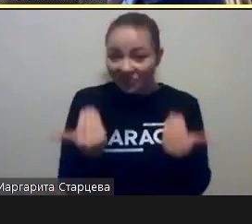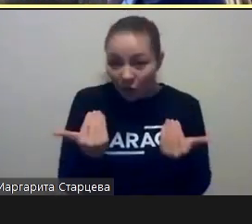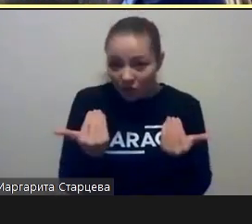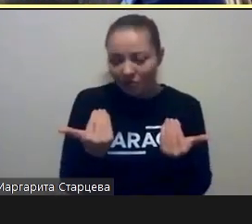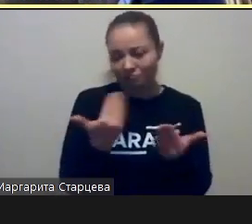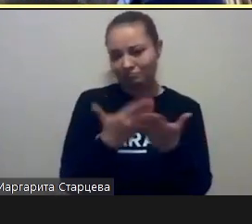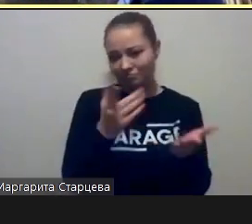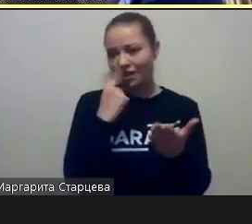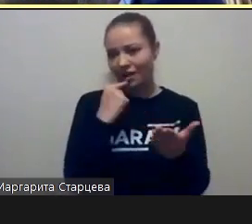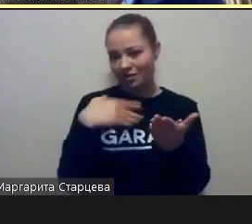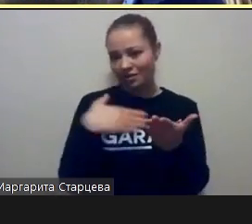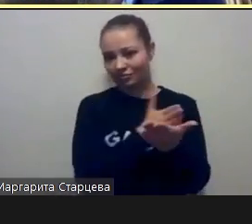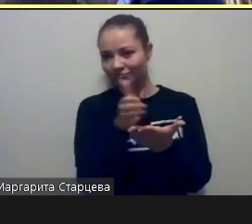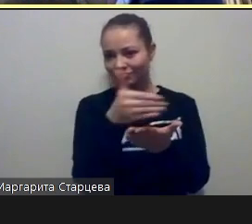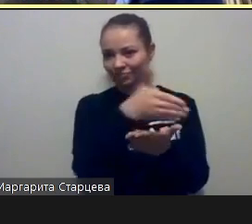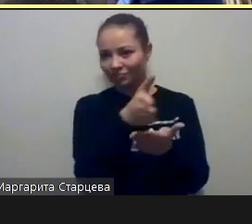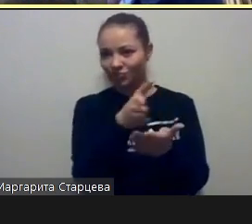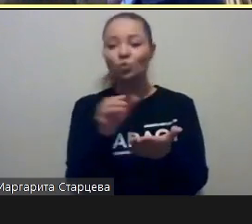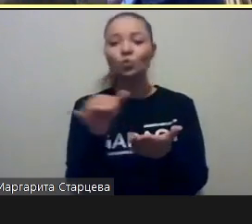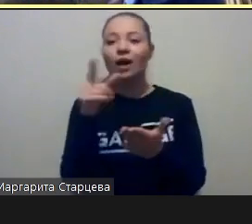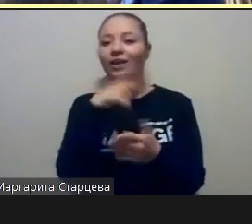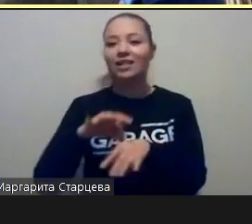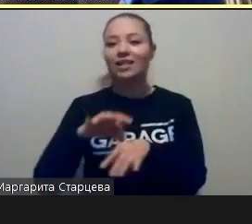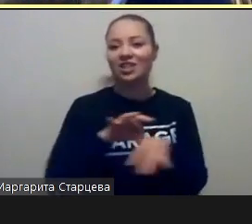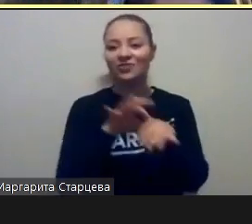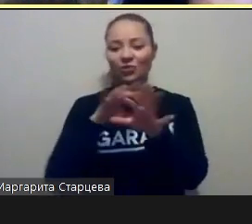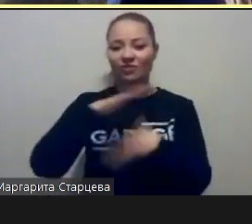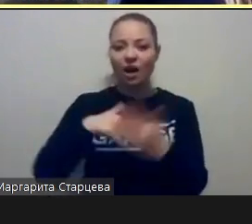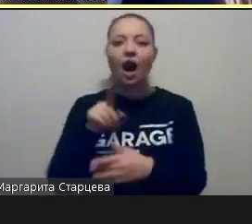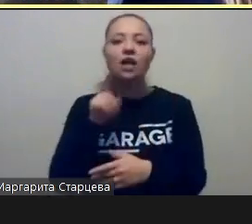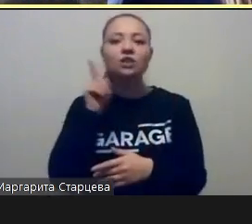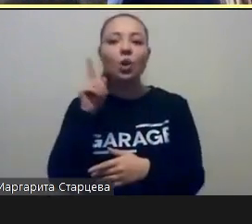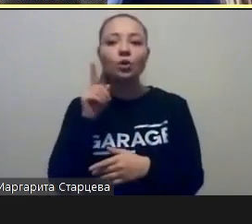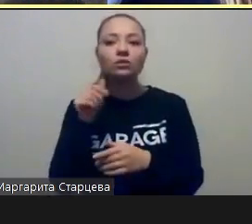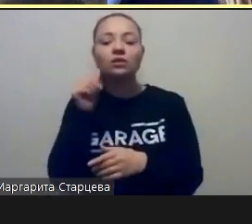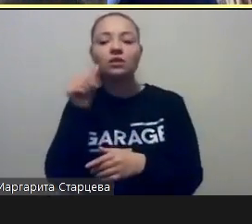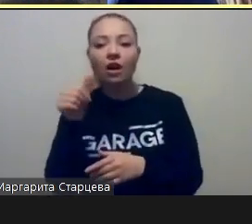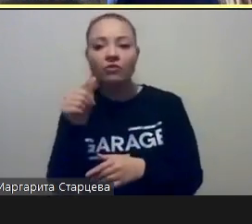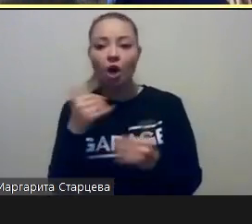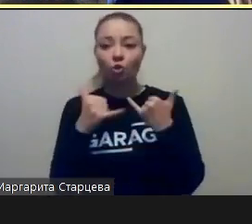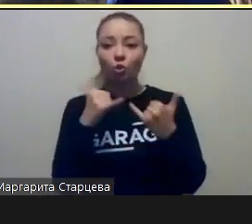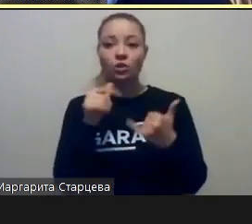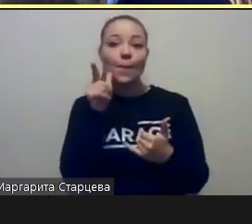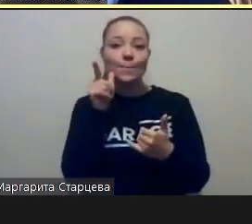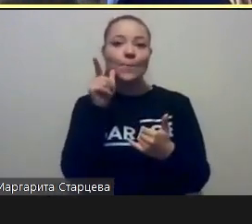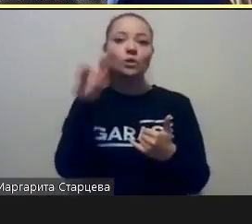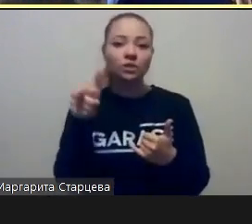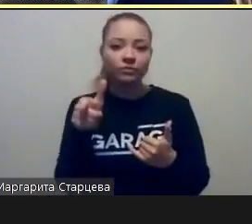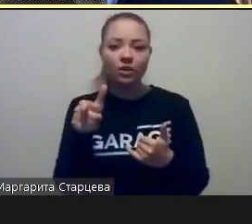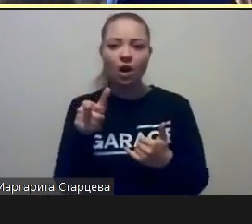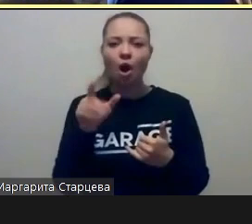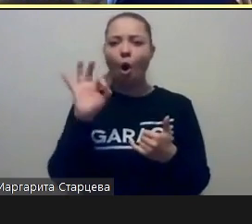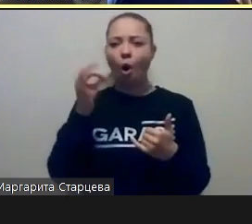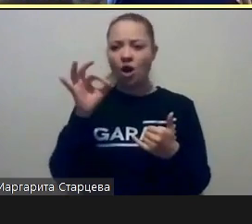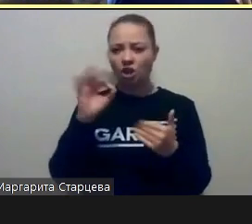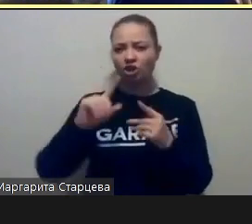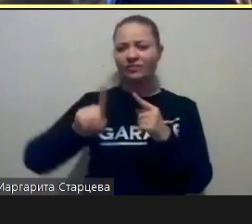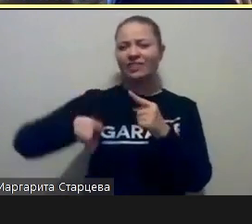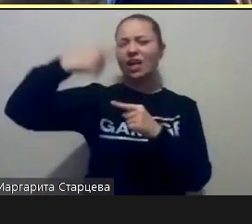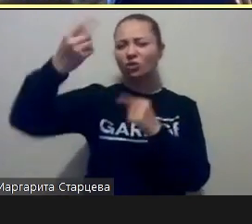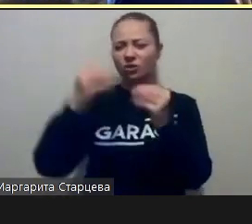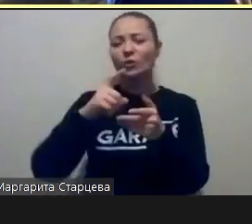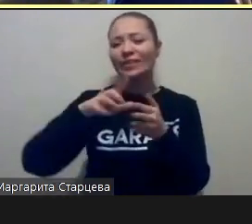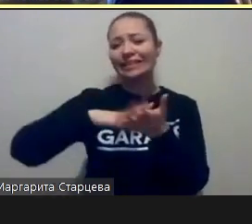The green line is tomorrow, the yellow is day after tomorrow, the orange subsequently. I mean, these are all the trajectories that in real time now